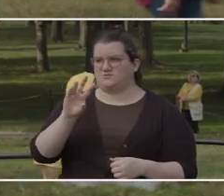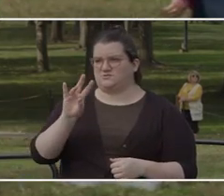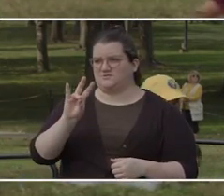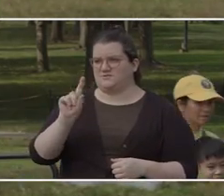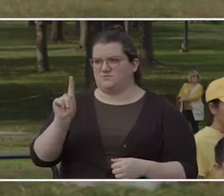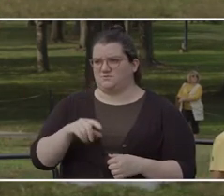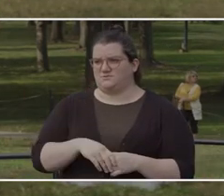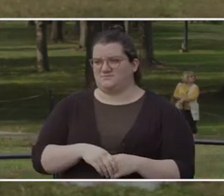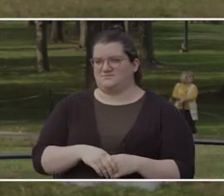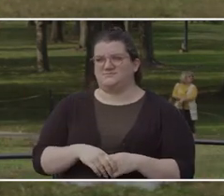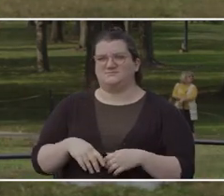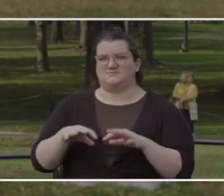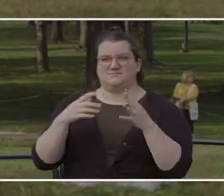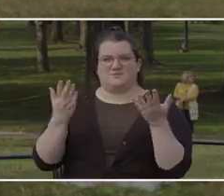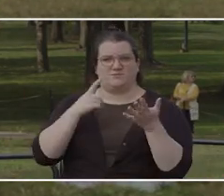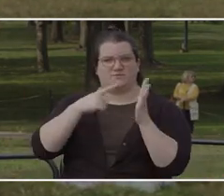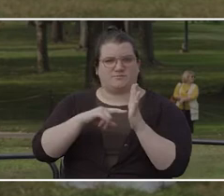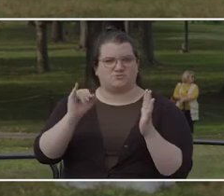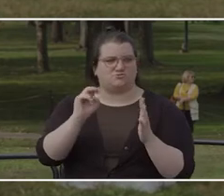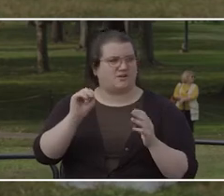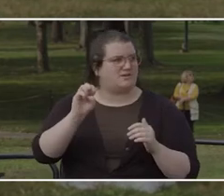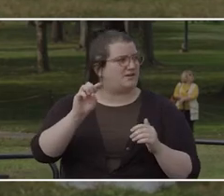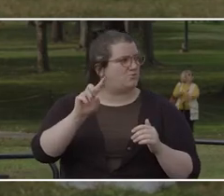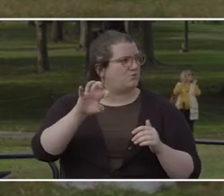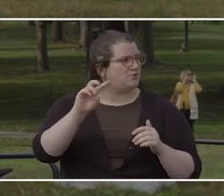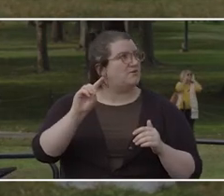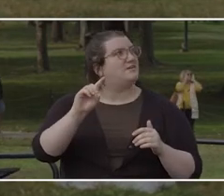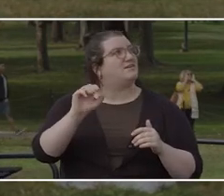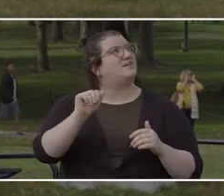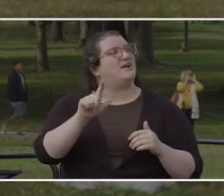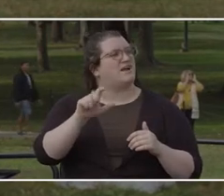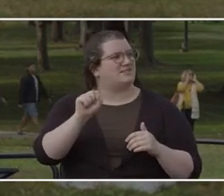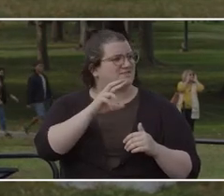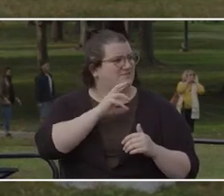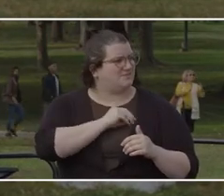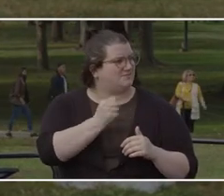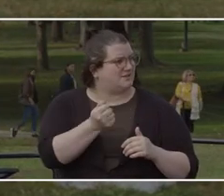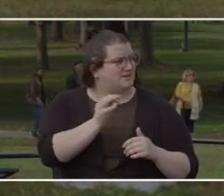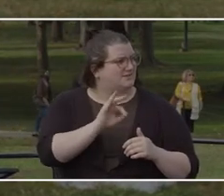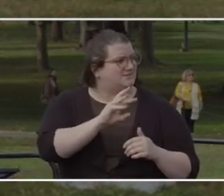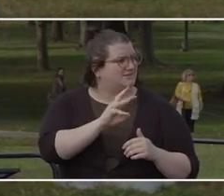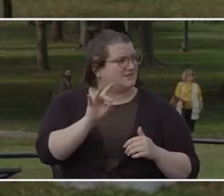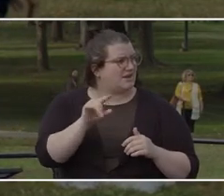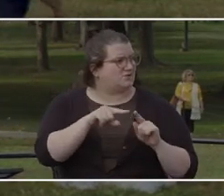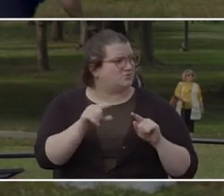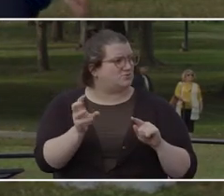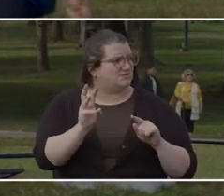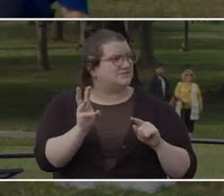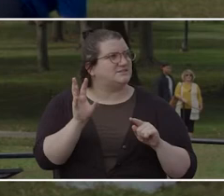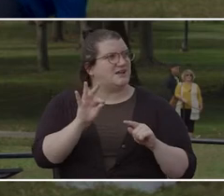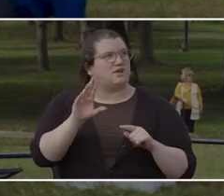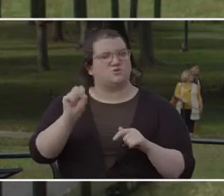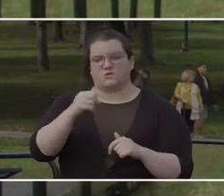On behalf of the family, John Edward Callis, Vietnam, 1968 to 1969, U.S. Marine